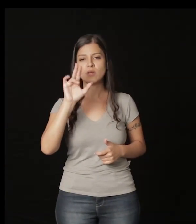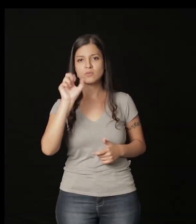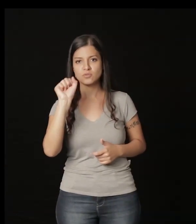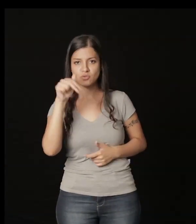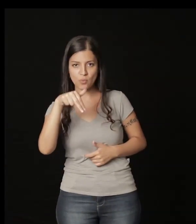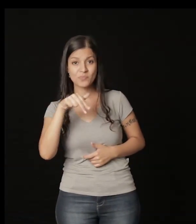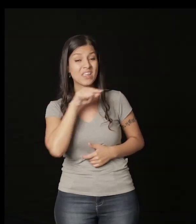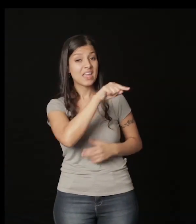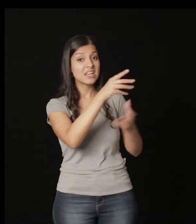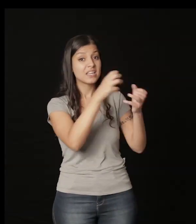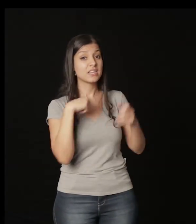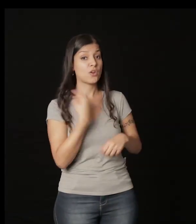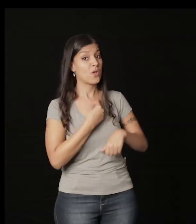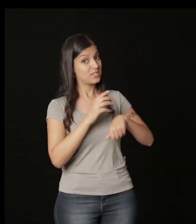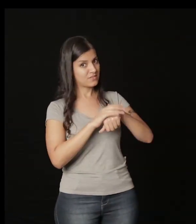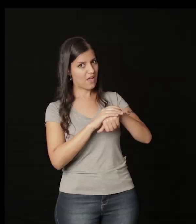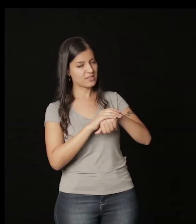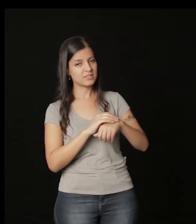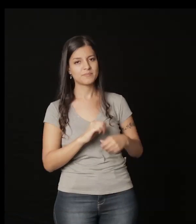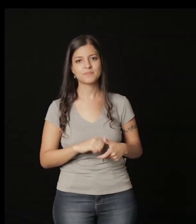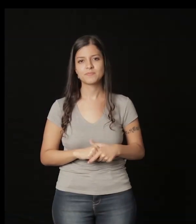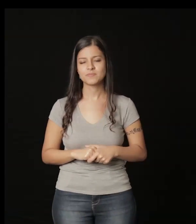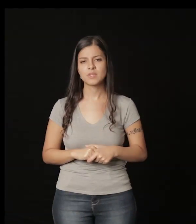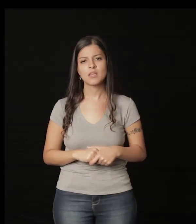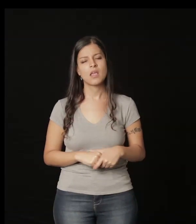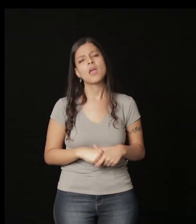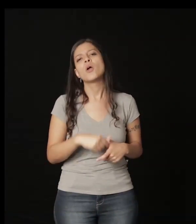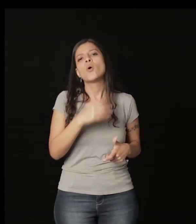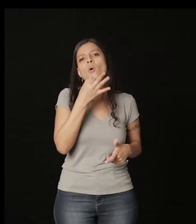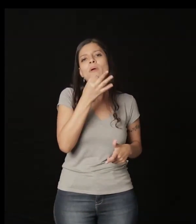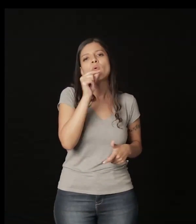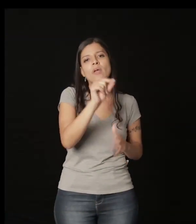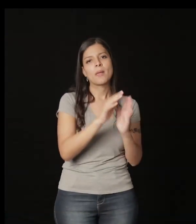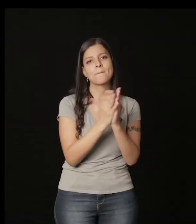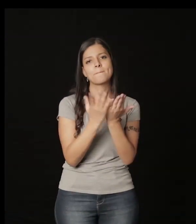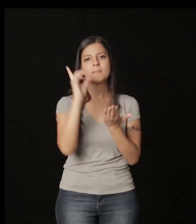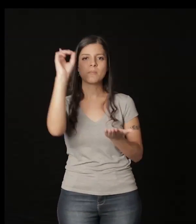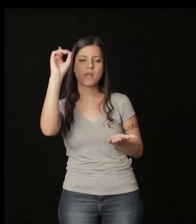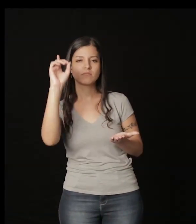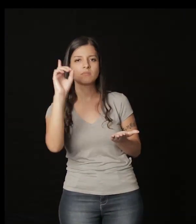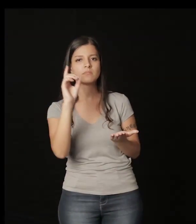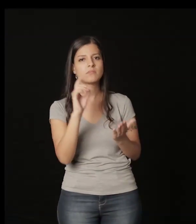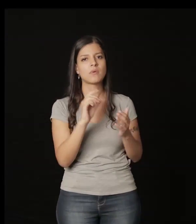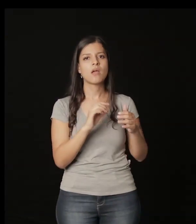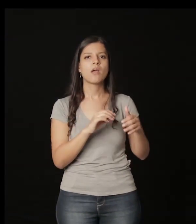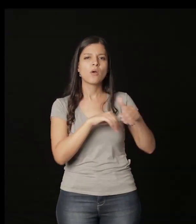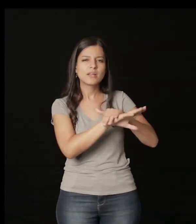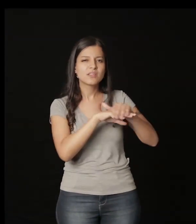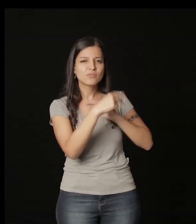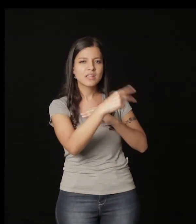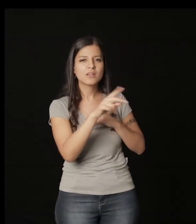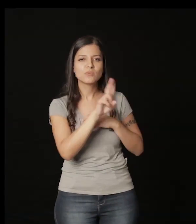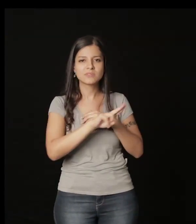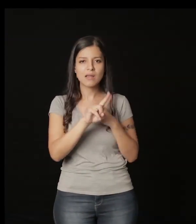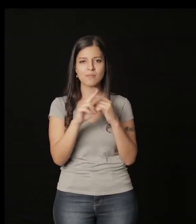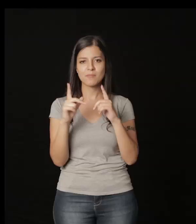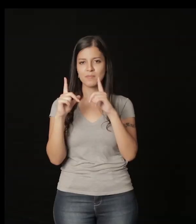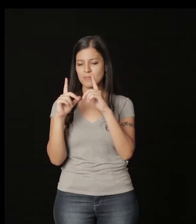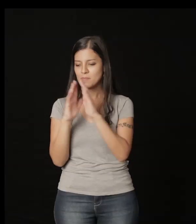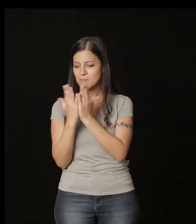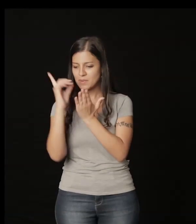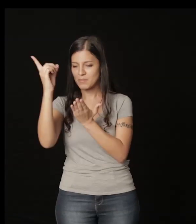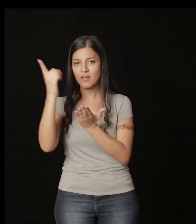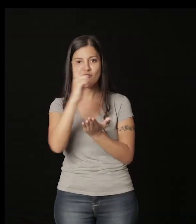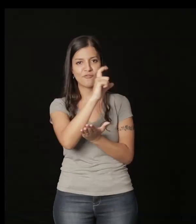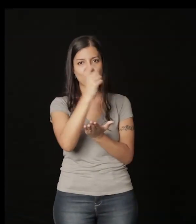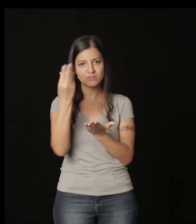who wanted us to do something. And we proposed to use the Bible to use his collection to illustrate the Bible, and he